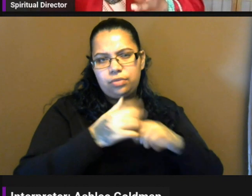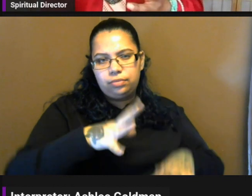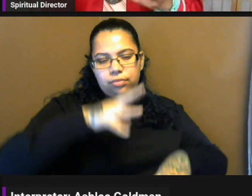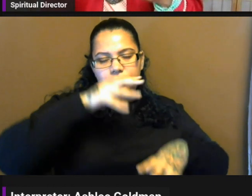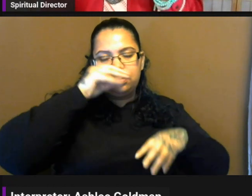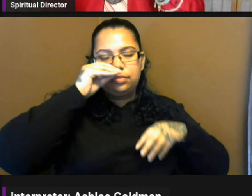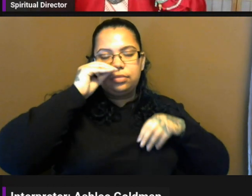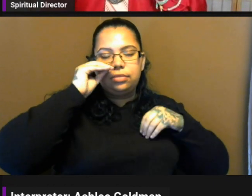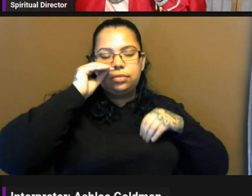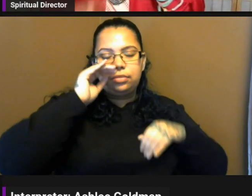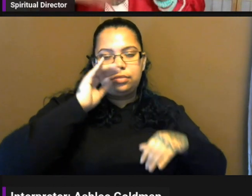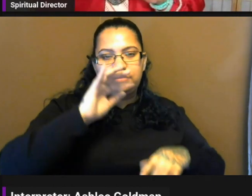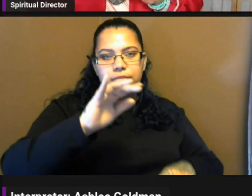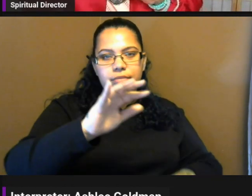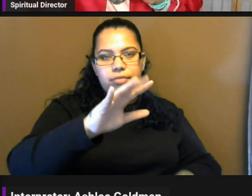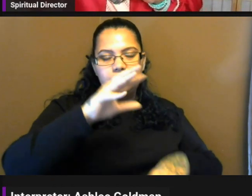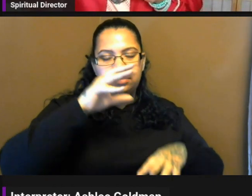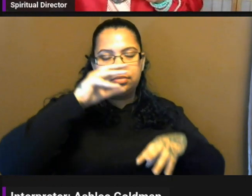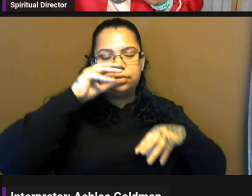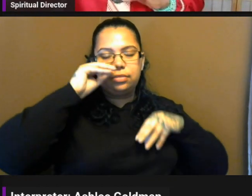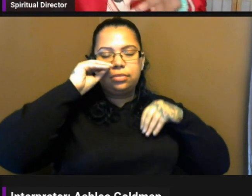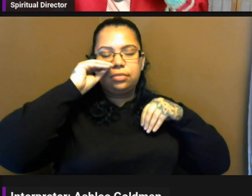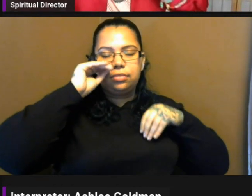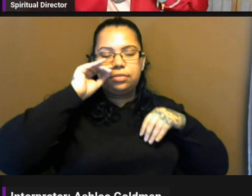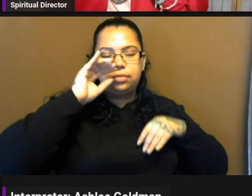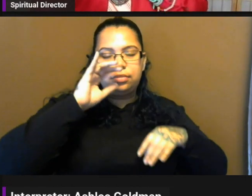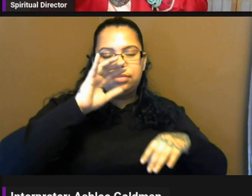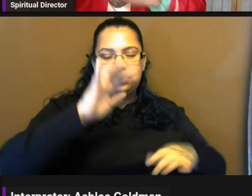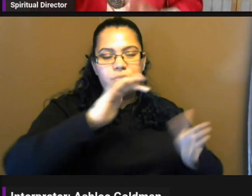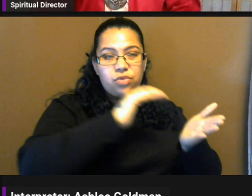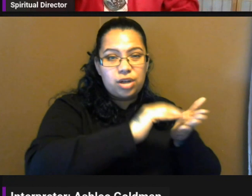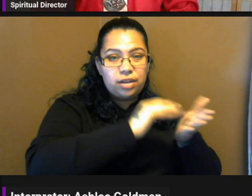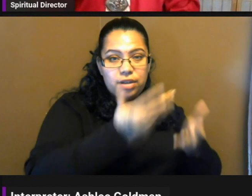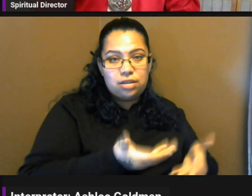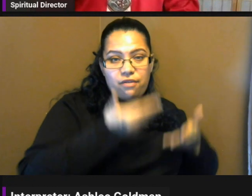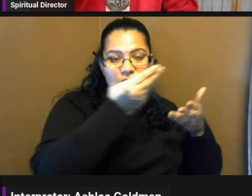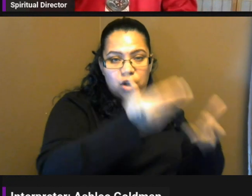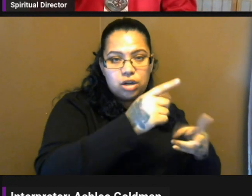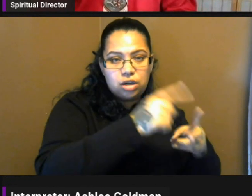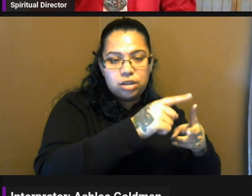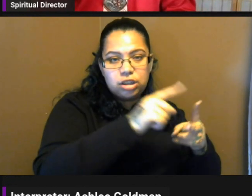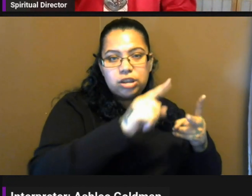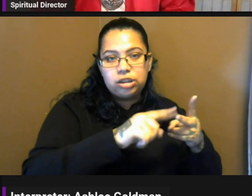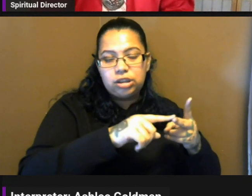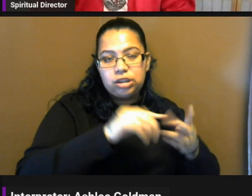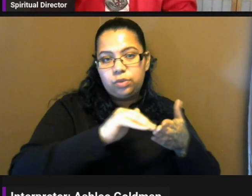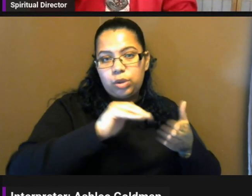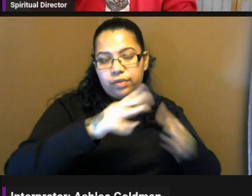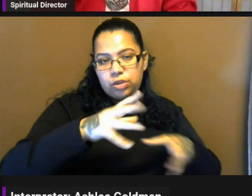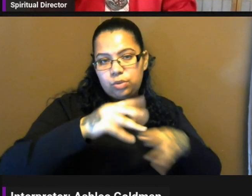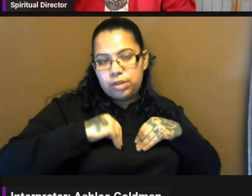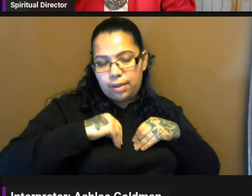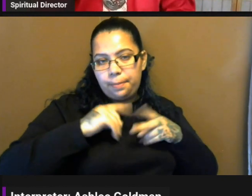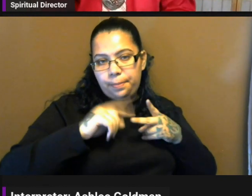Inhale, exhale. Forgiveness to offer, forgiveness to receive. How can you do so? What does it